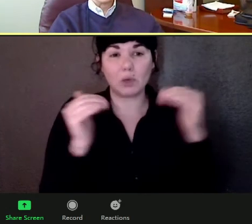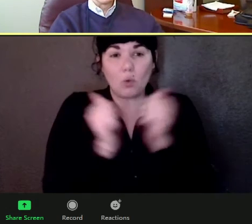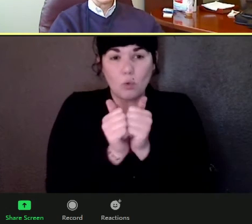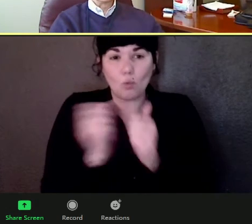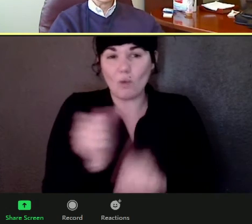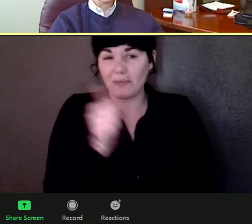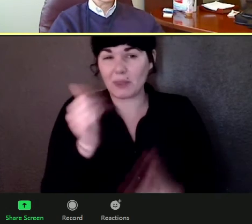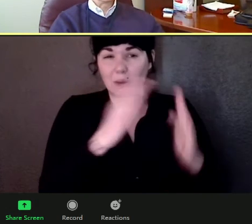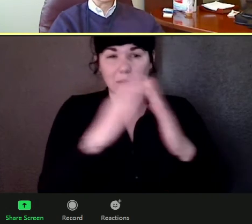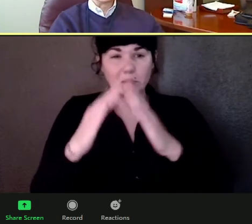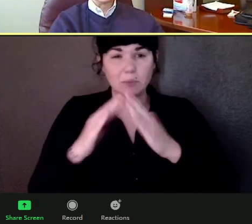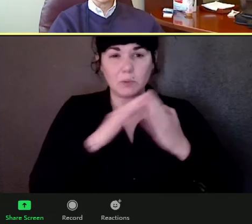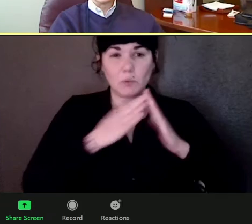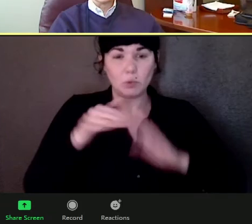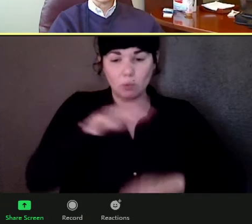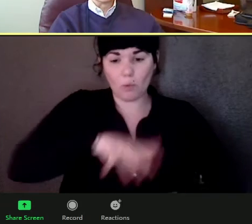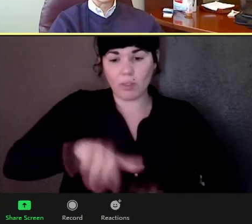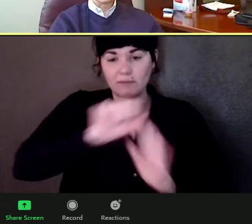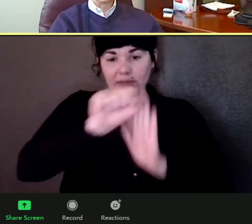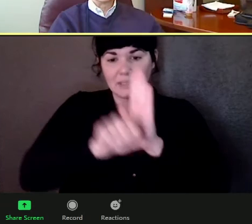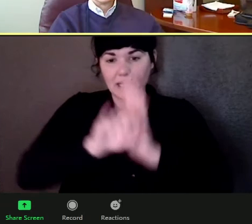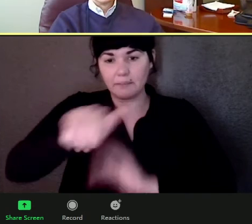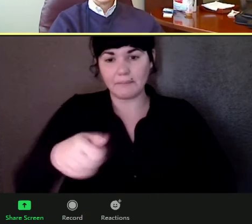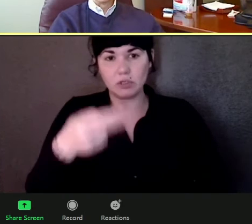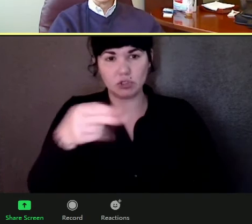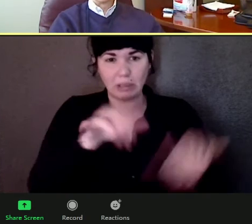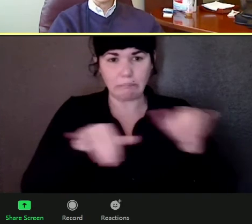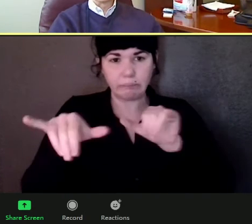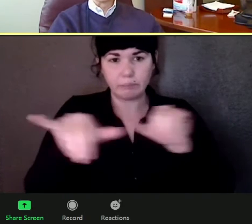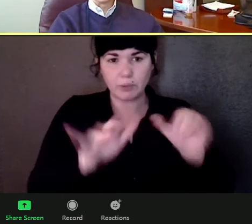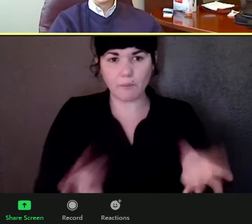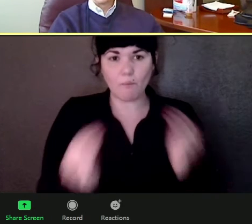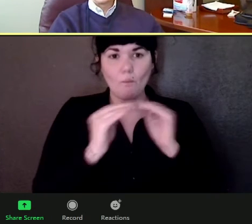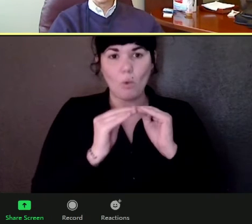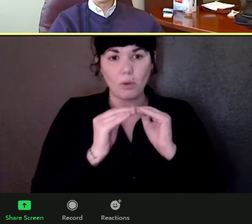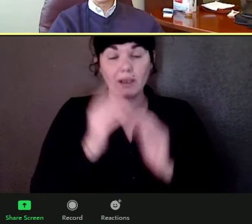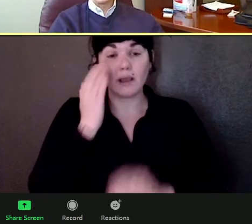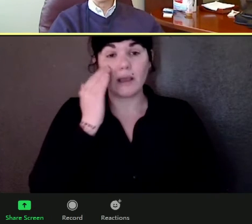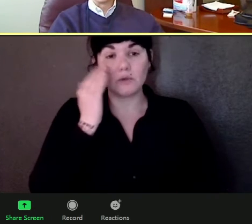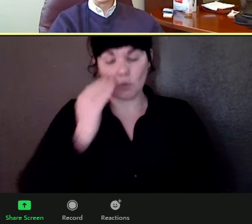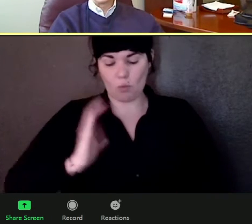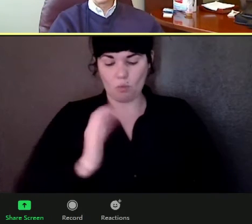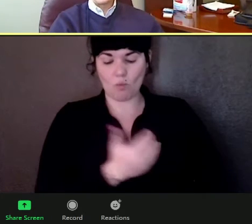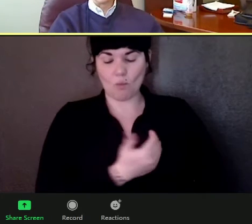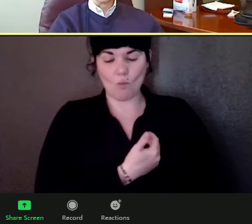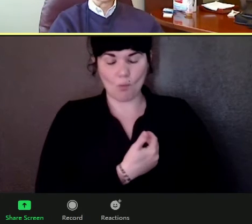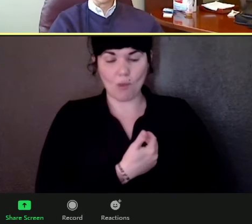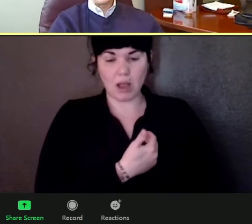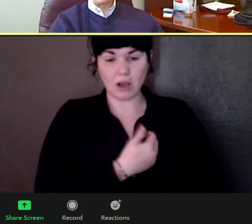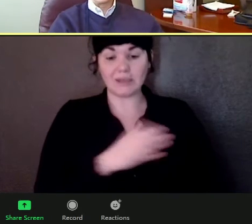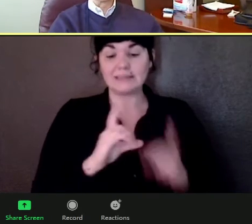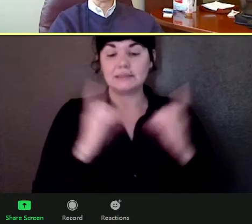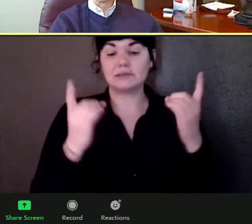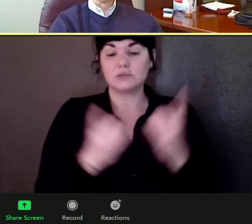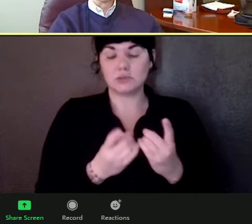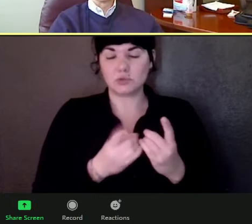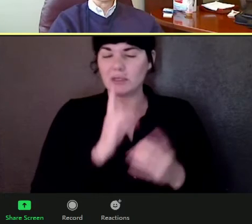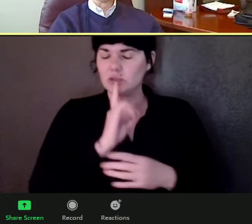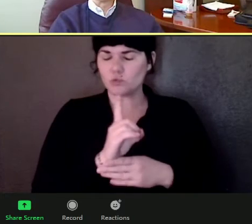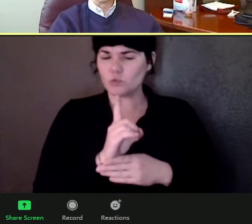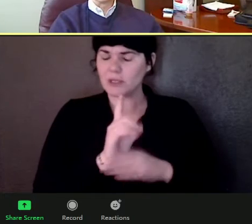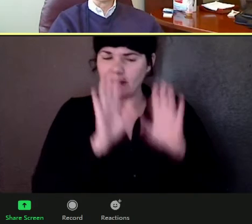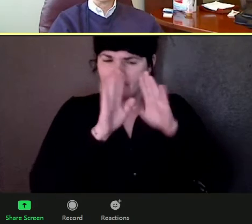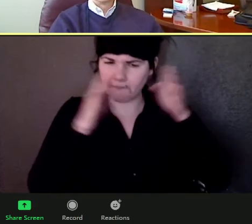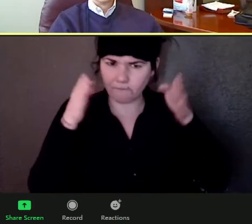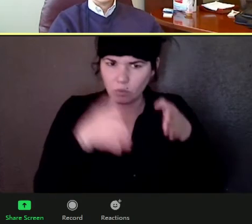I know that DPSCD right here in Detroit is spending a significant amount of time looking at that, which in my mind is really,